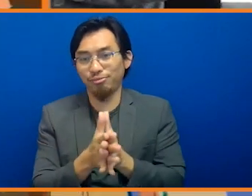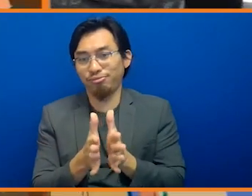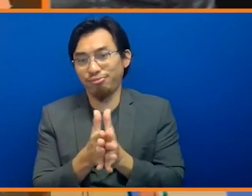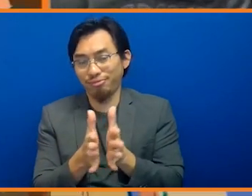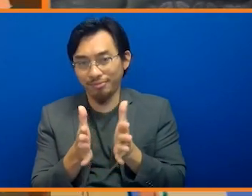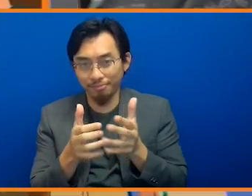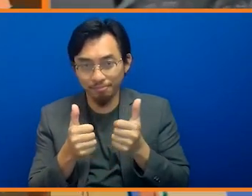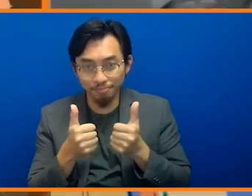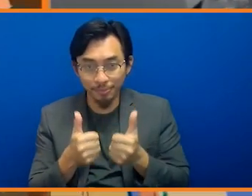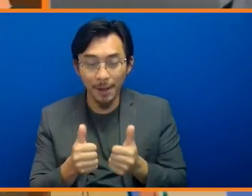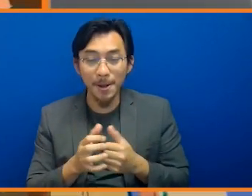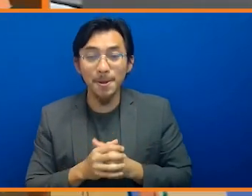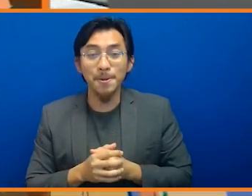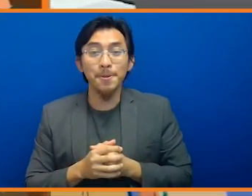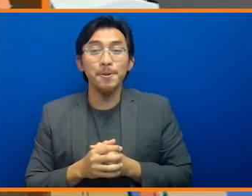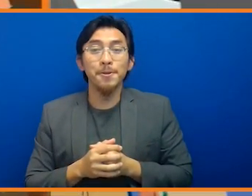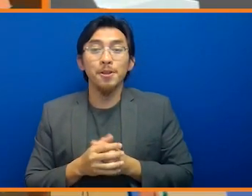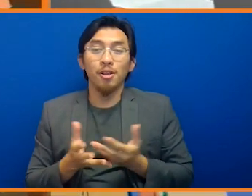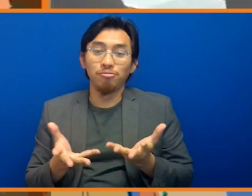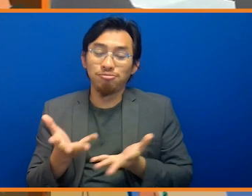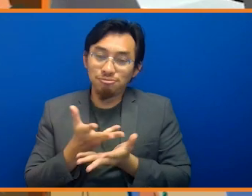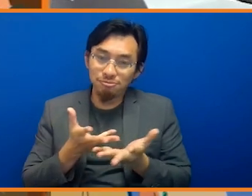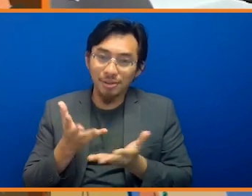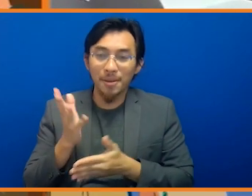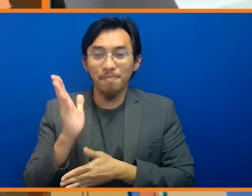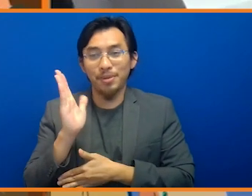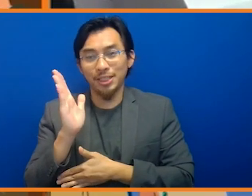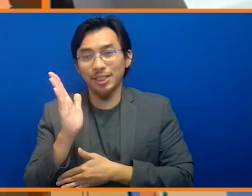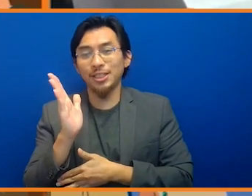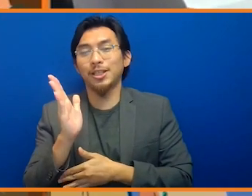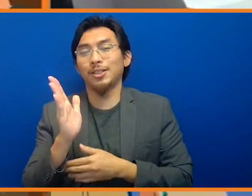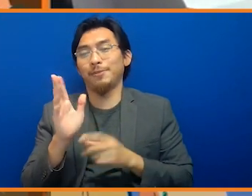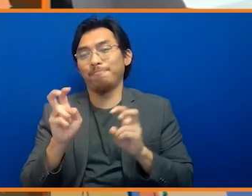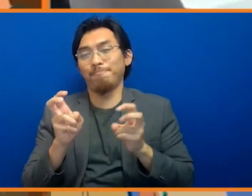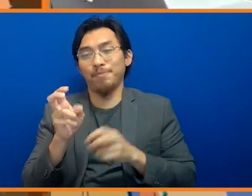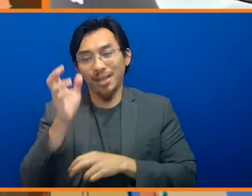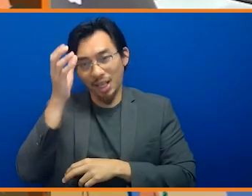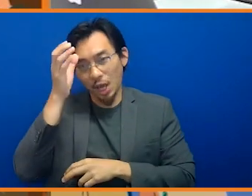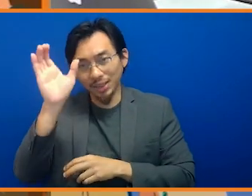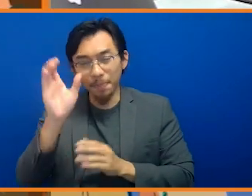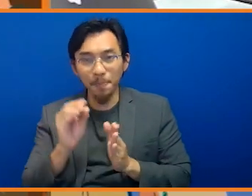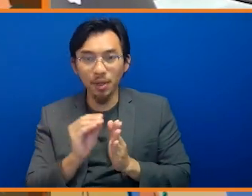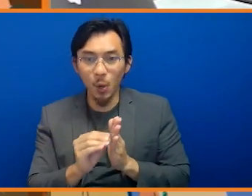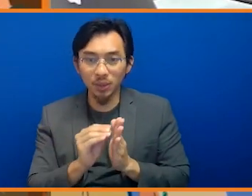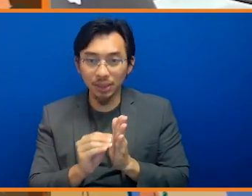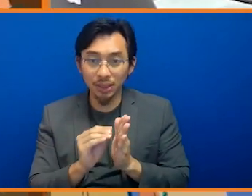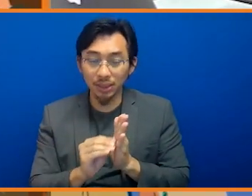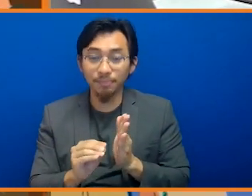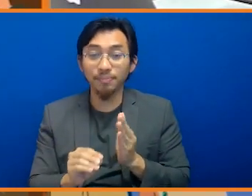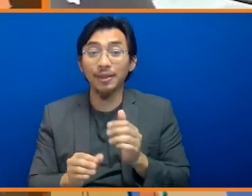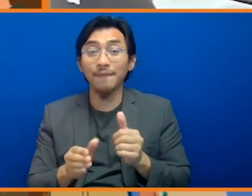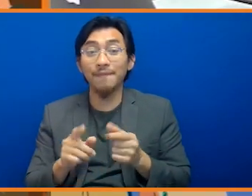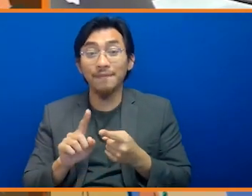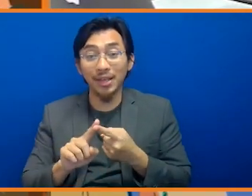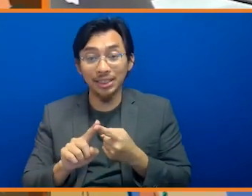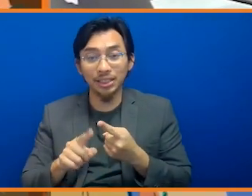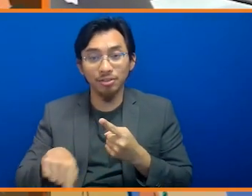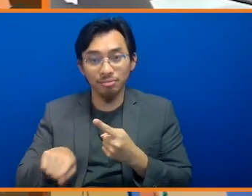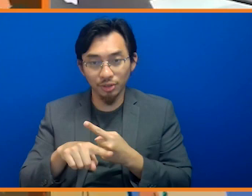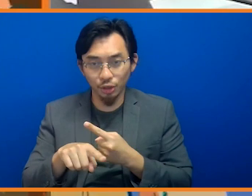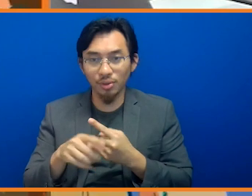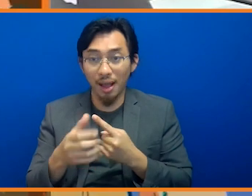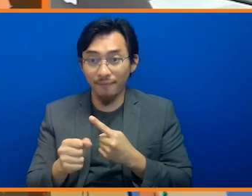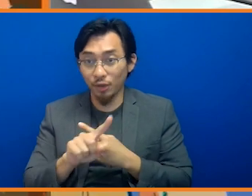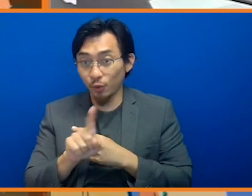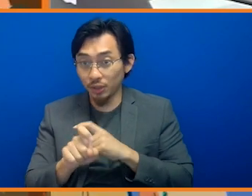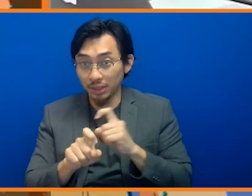clear discussion or presentation about the concept notes. First of all, if you guys have a questions